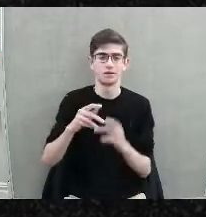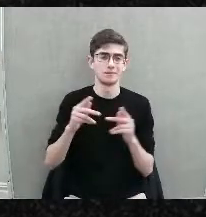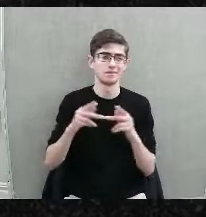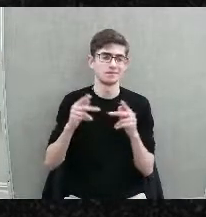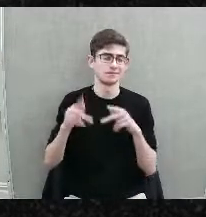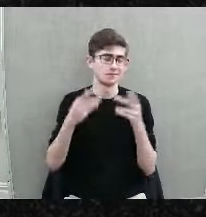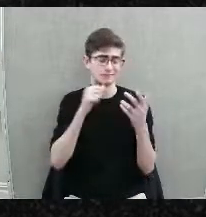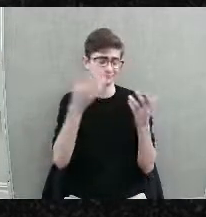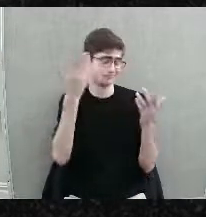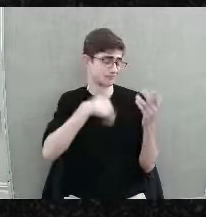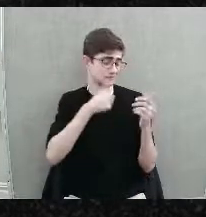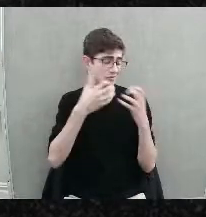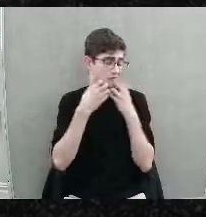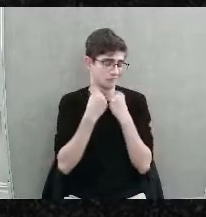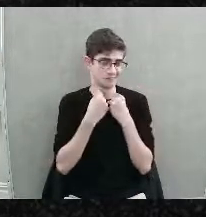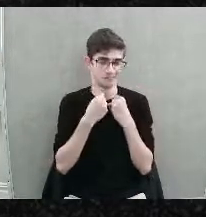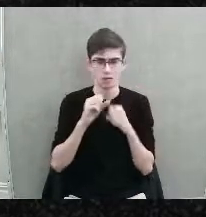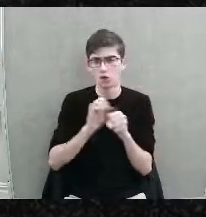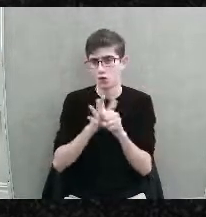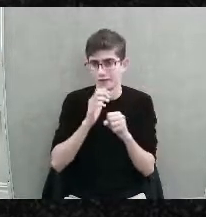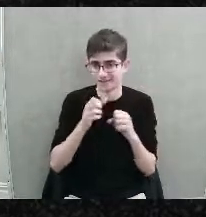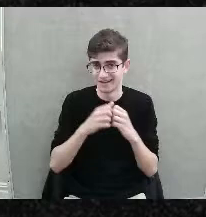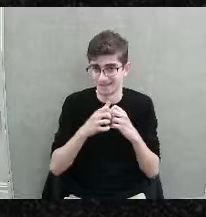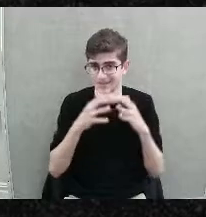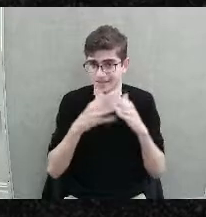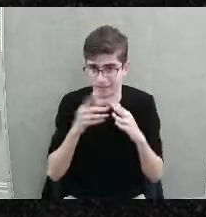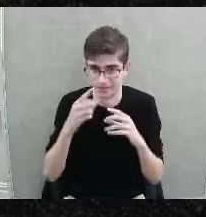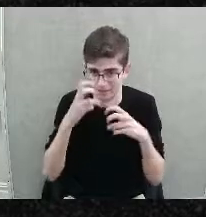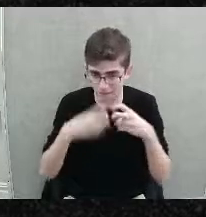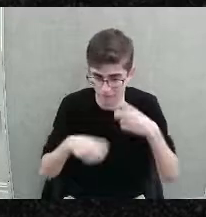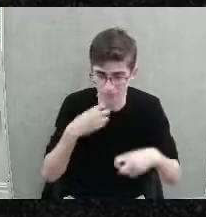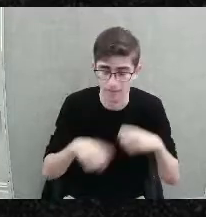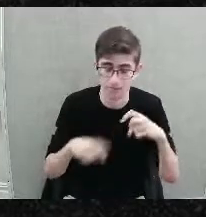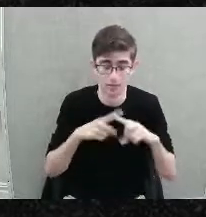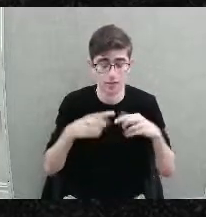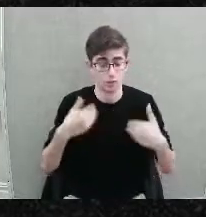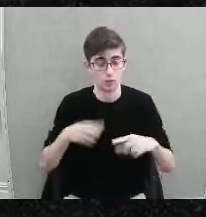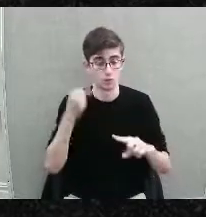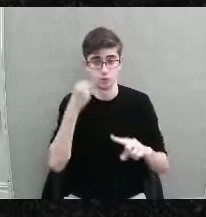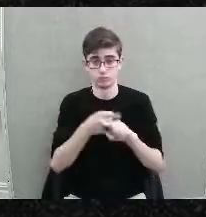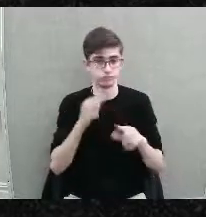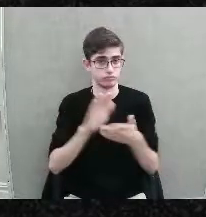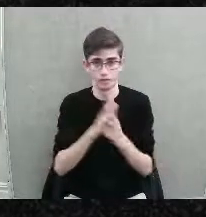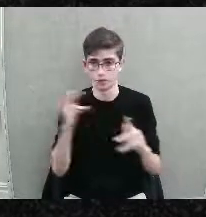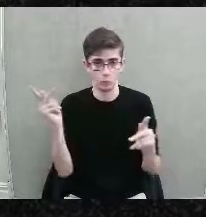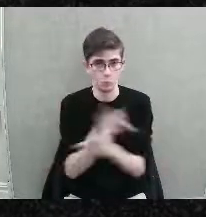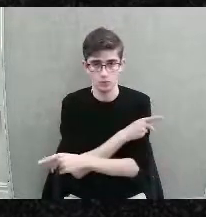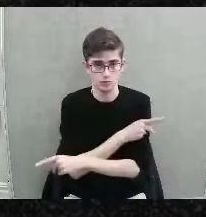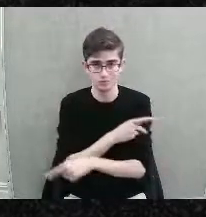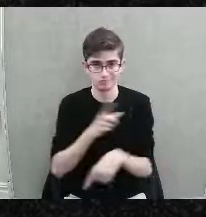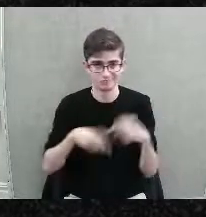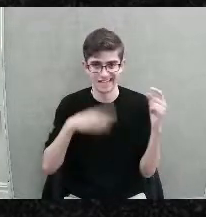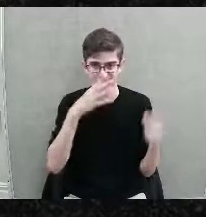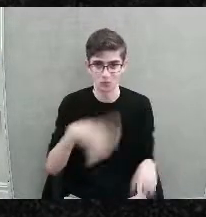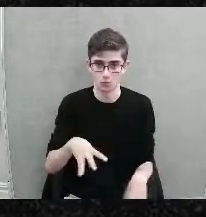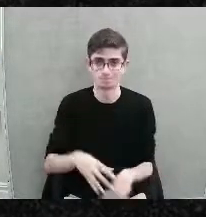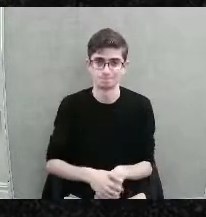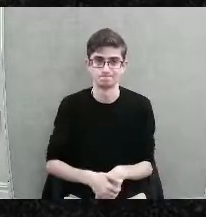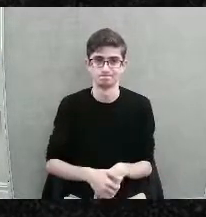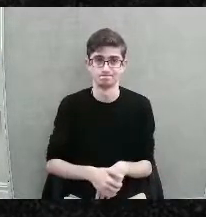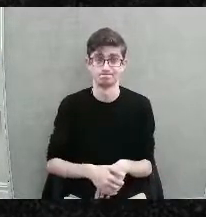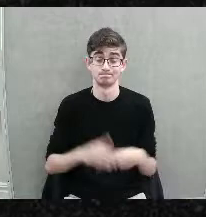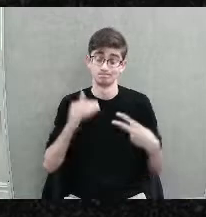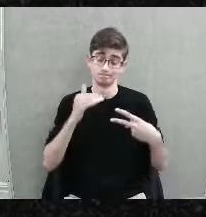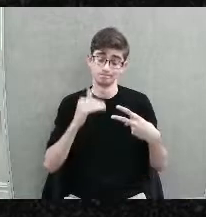COVID did not create those issues, but certainly exacerbated them and made them much more difficult to ignore. The second thing I